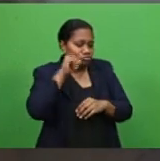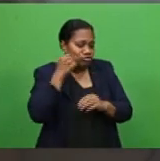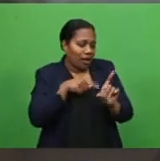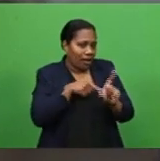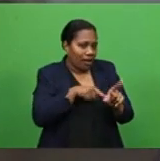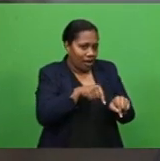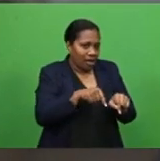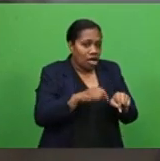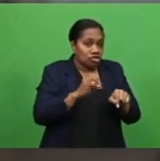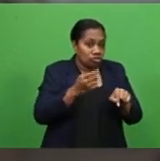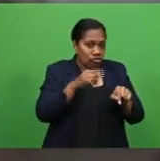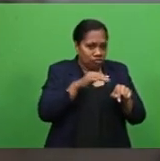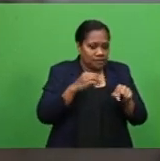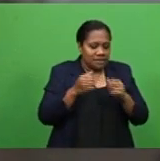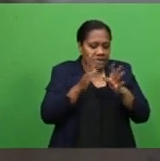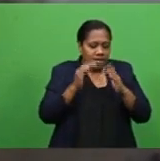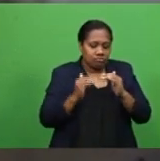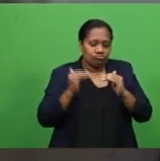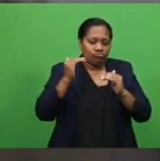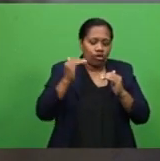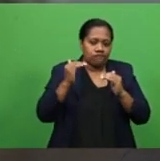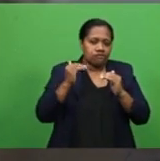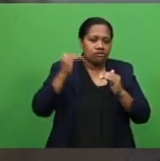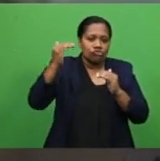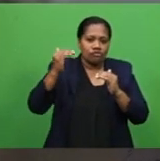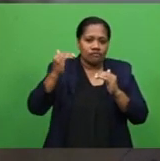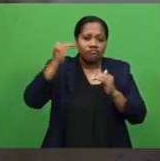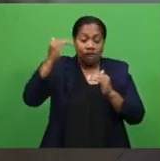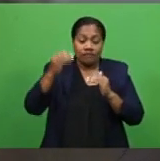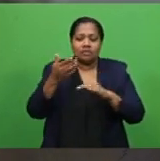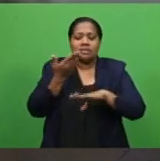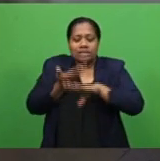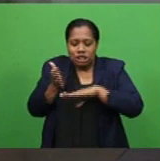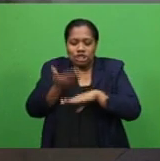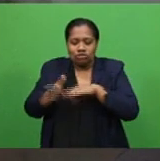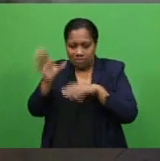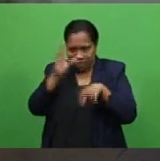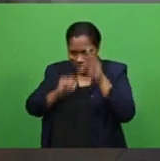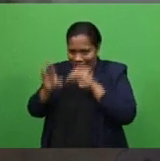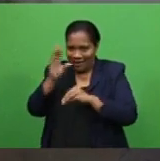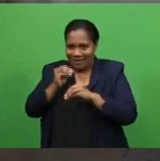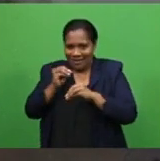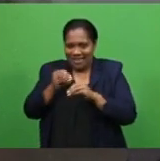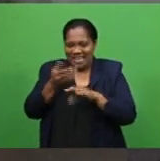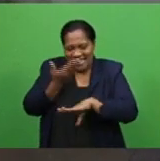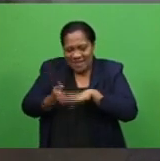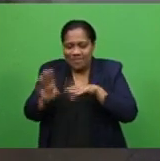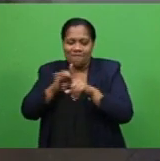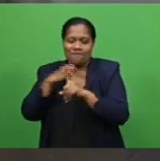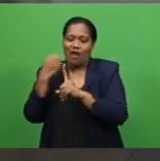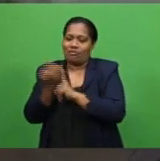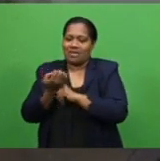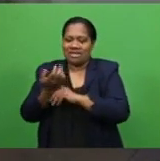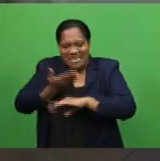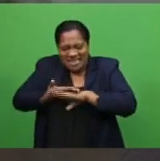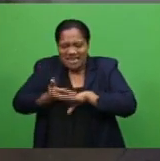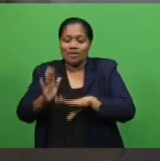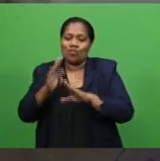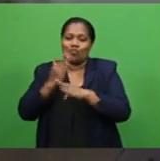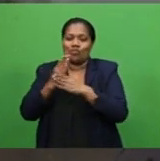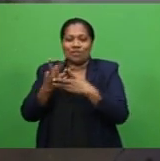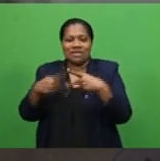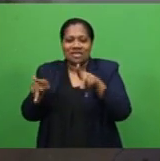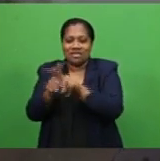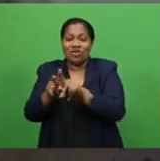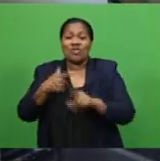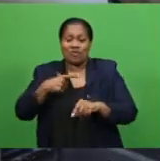keep moving, there's something new you will always learn in a new environment, new workplace. So that's the way I did it. I didn't stay in one place